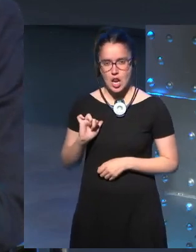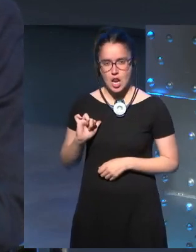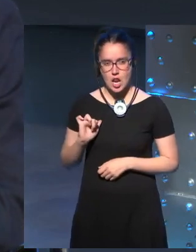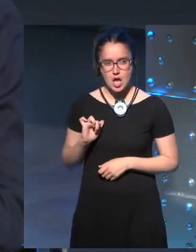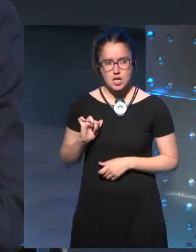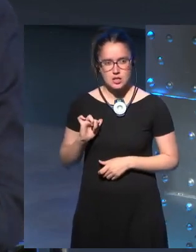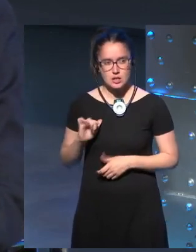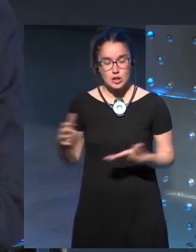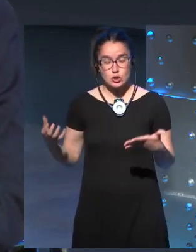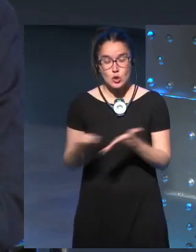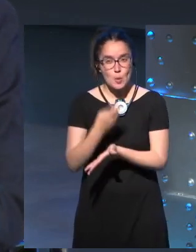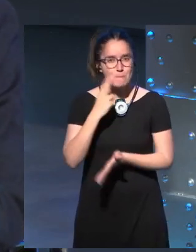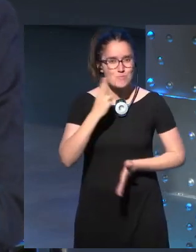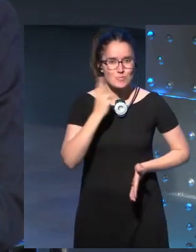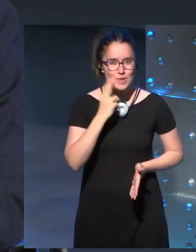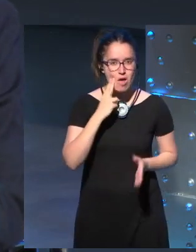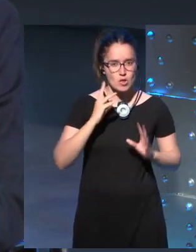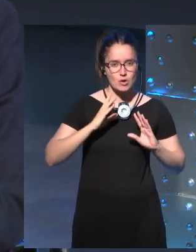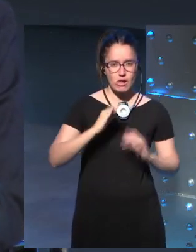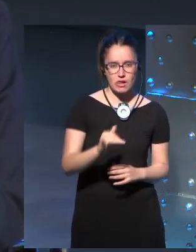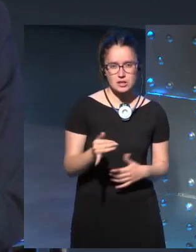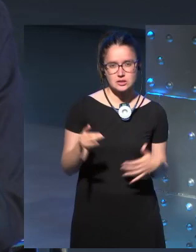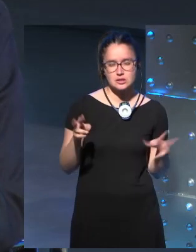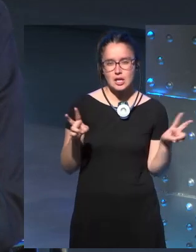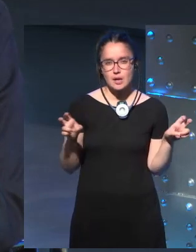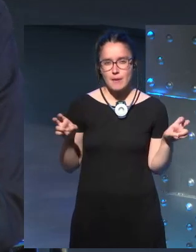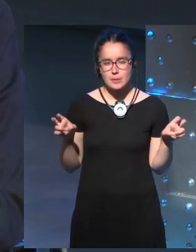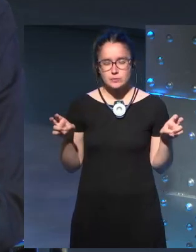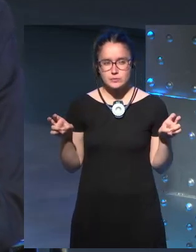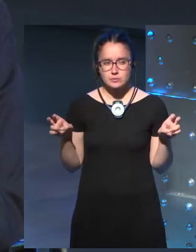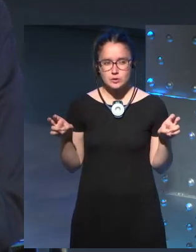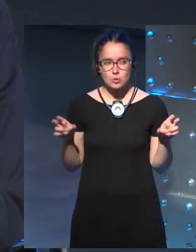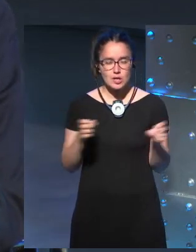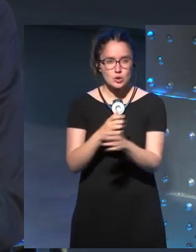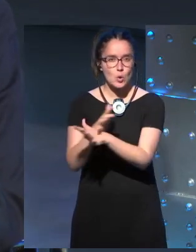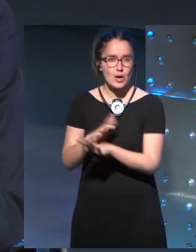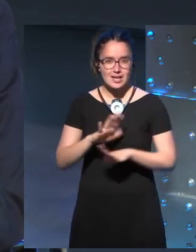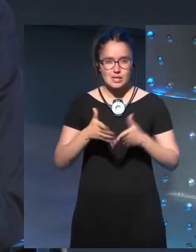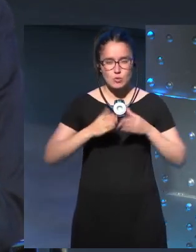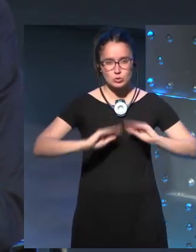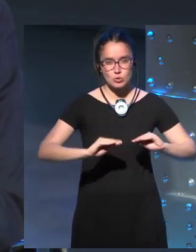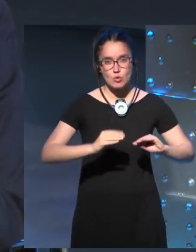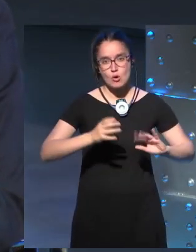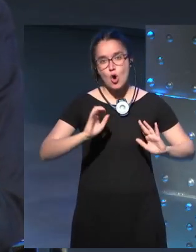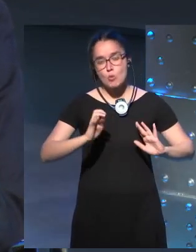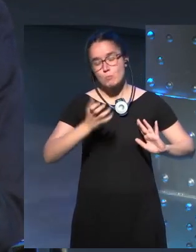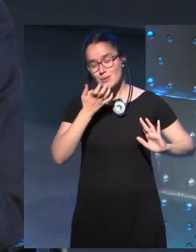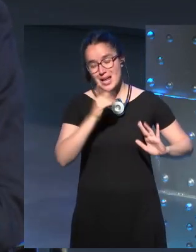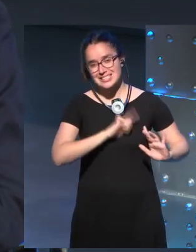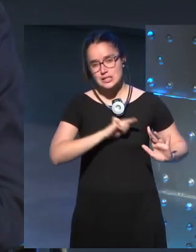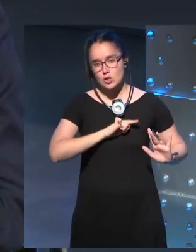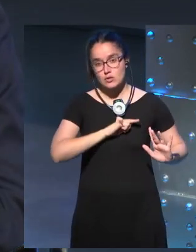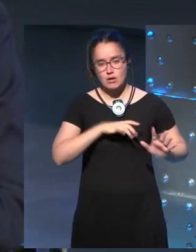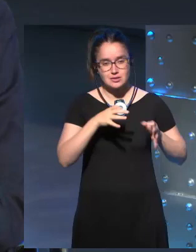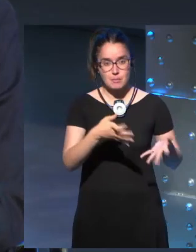experience of all your fears, of all the fears that you have when your teams play, or